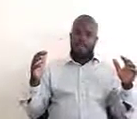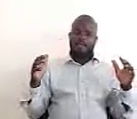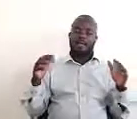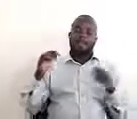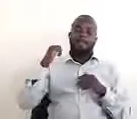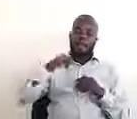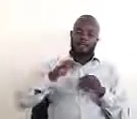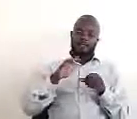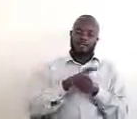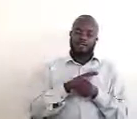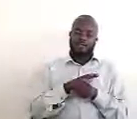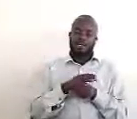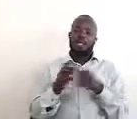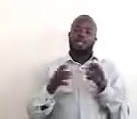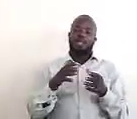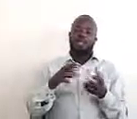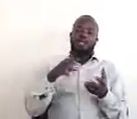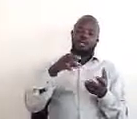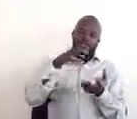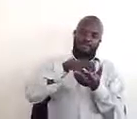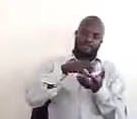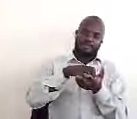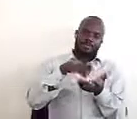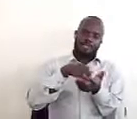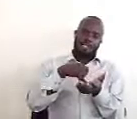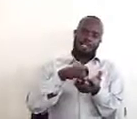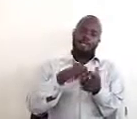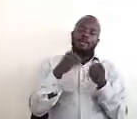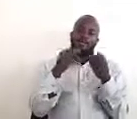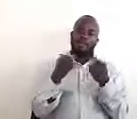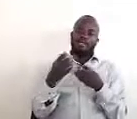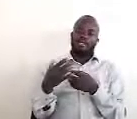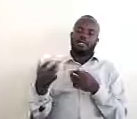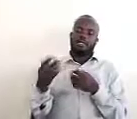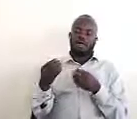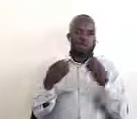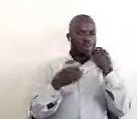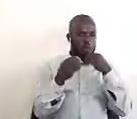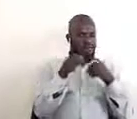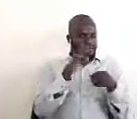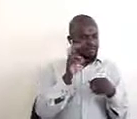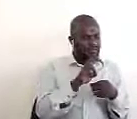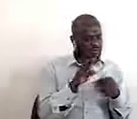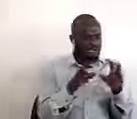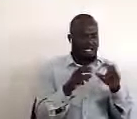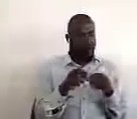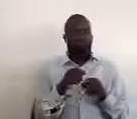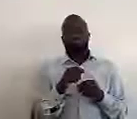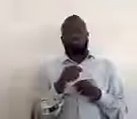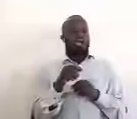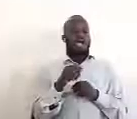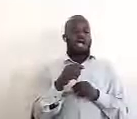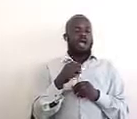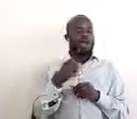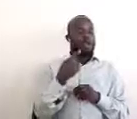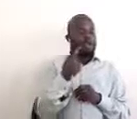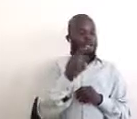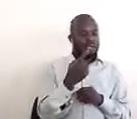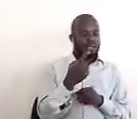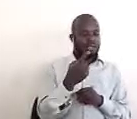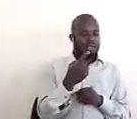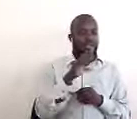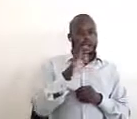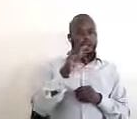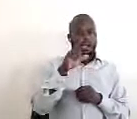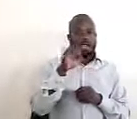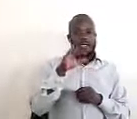and that the entire bag might contain multiple servings. And so you look at the food label and you say, oh, it's only 180 calories